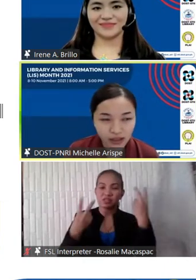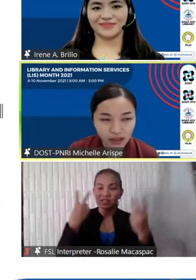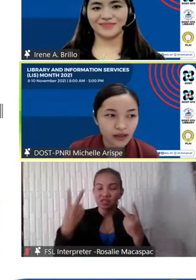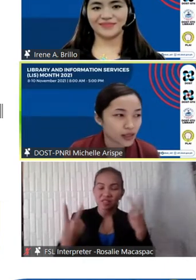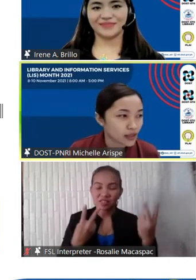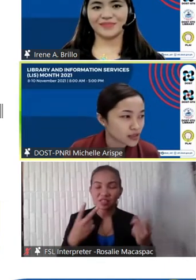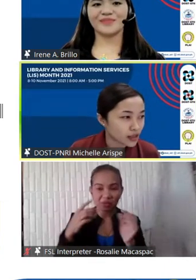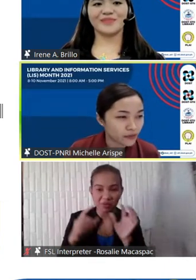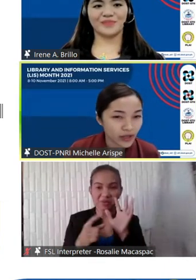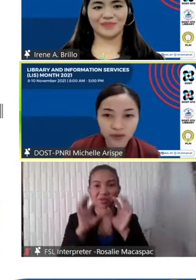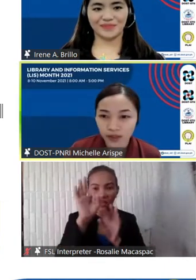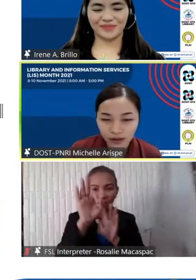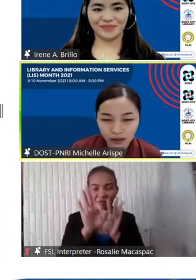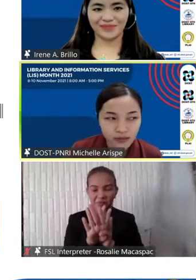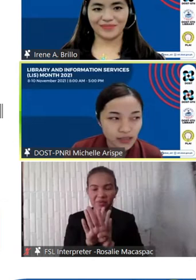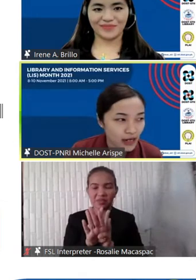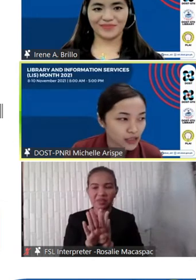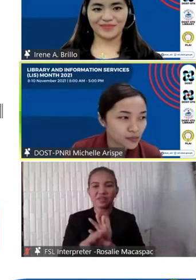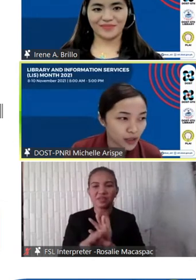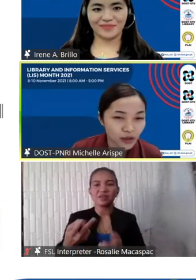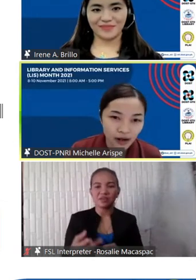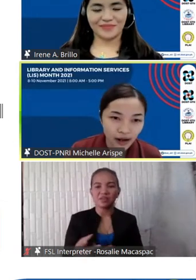Facebook page. That's